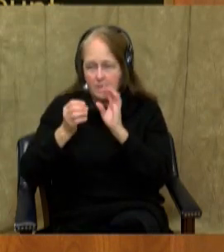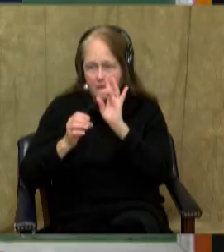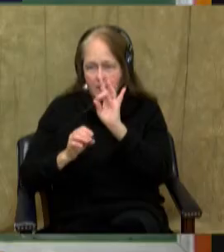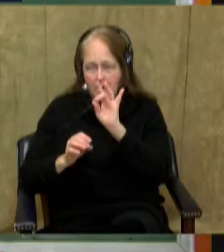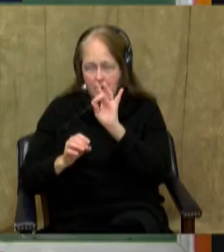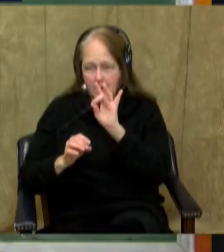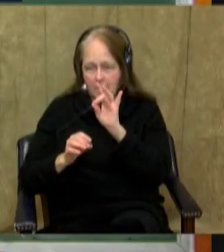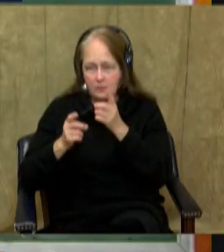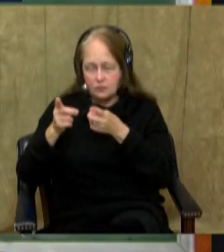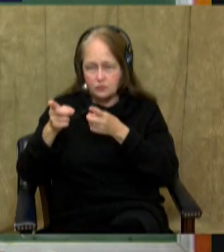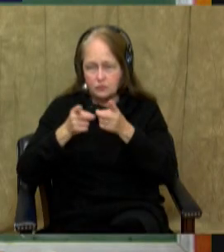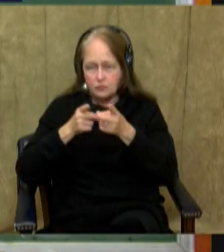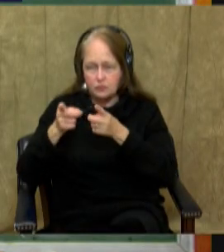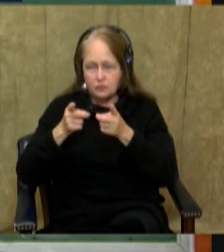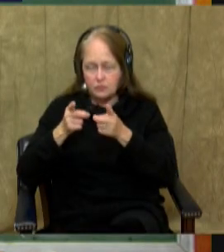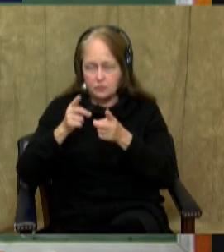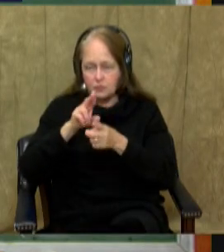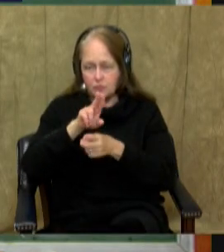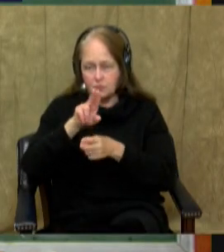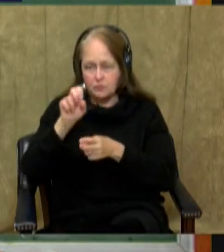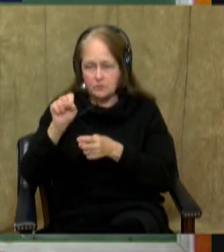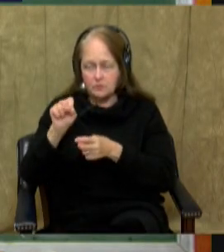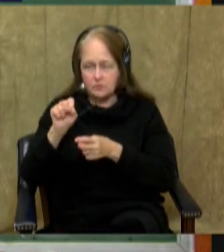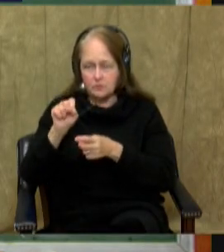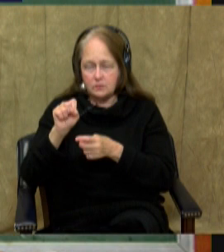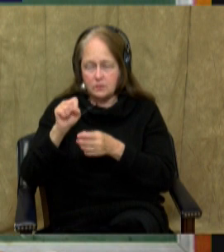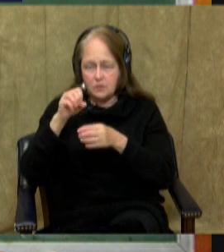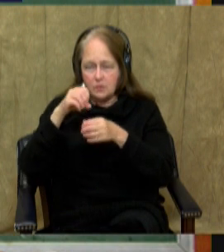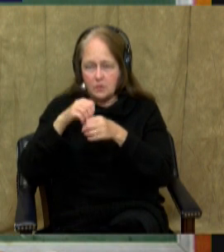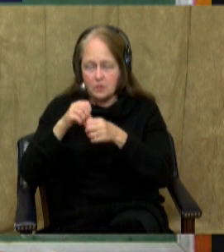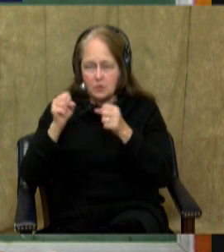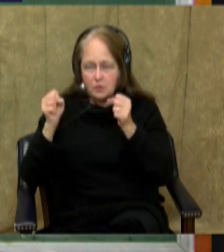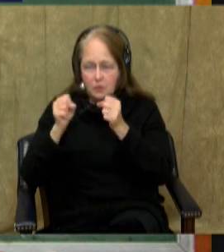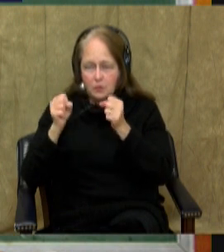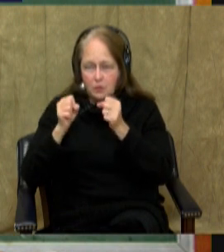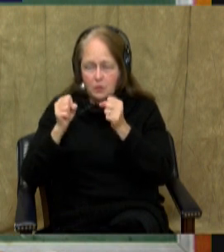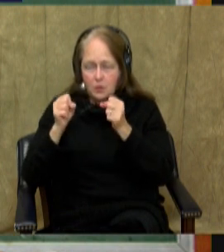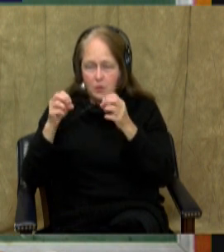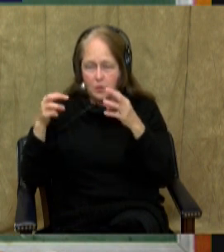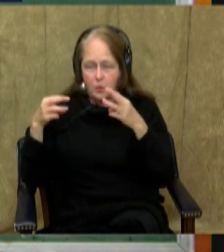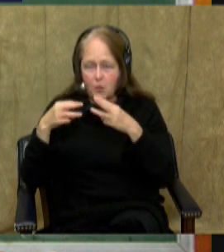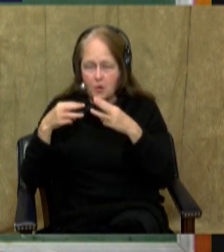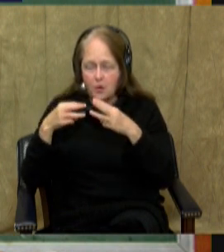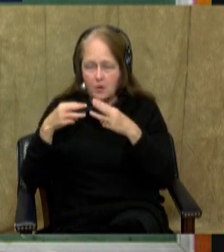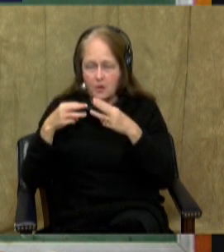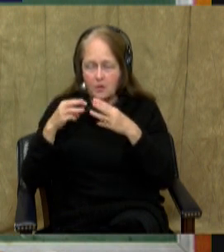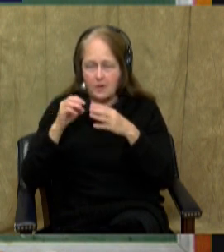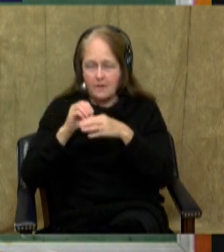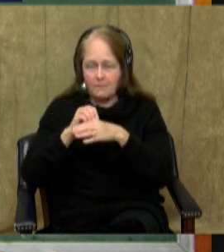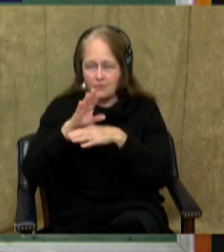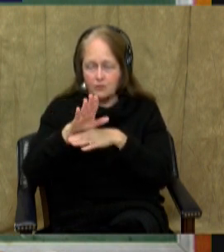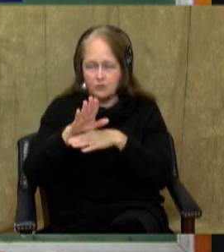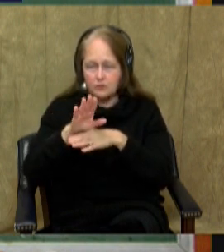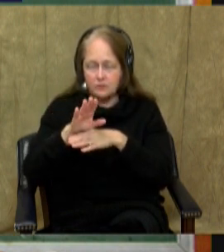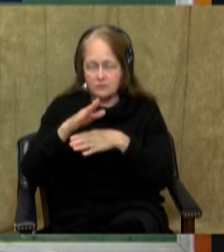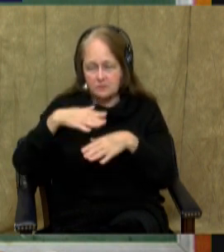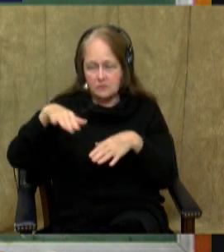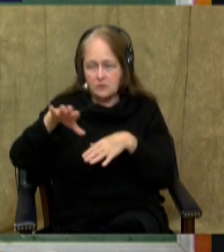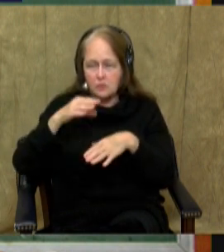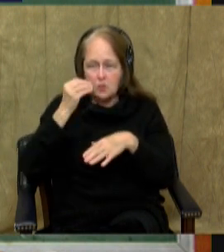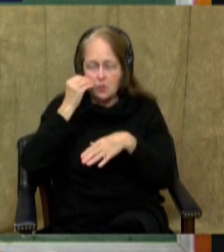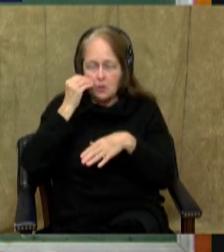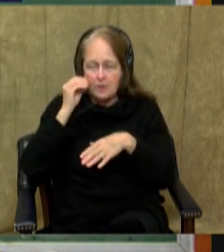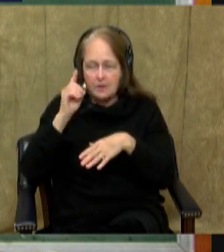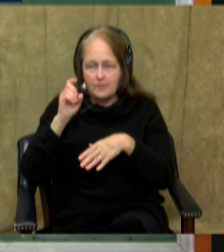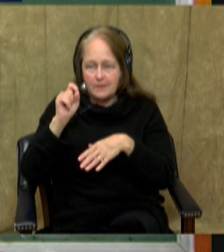8, describe how the United States' role in the Cold War influenced domestic and international events.